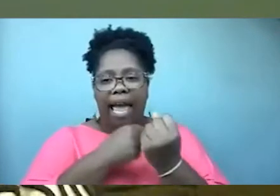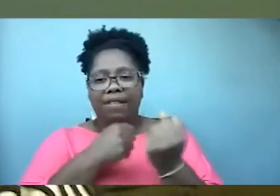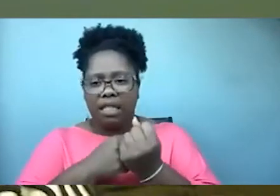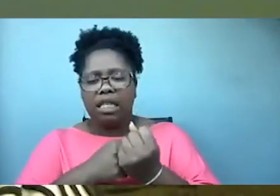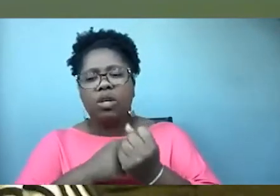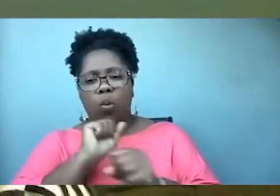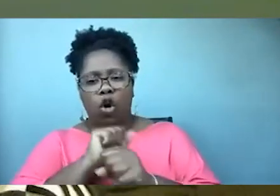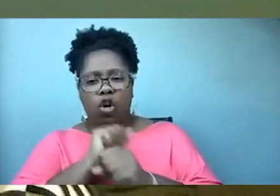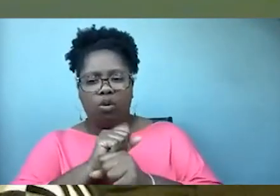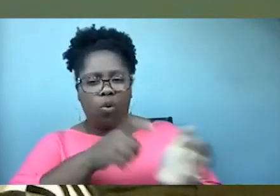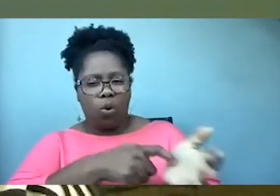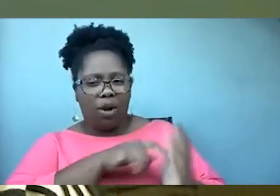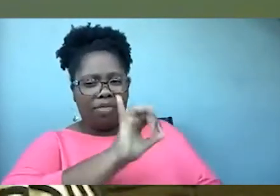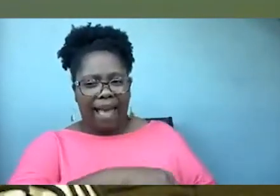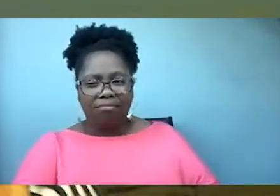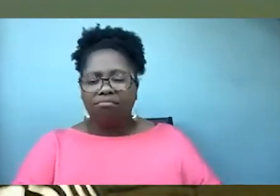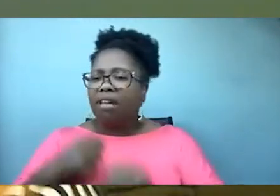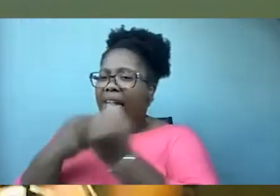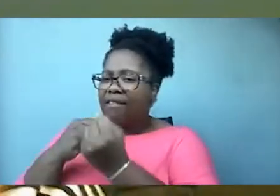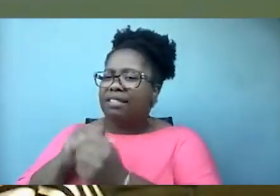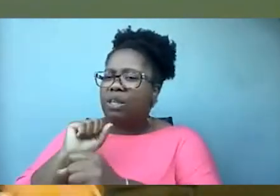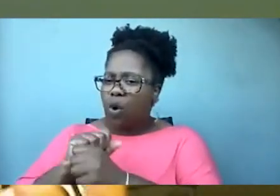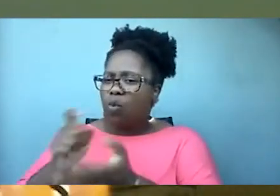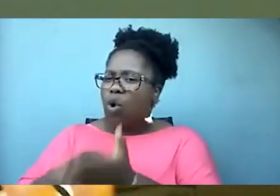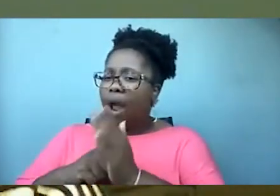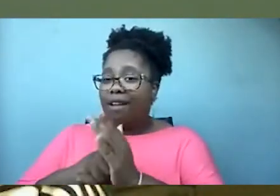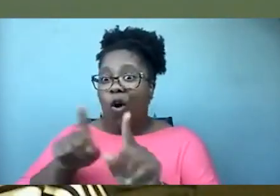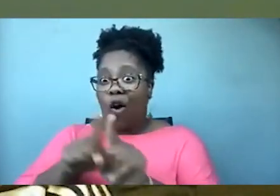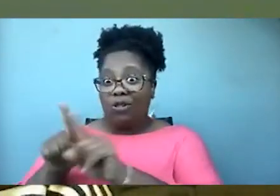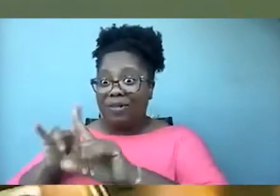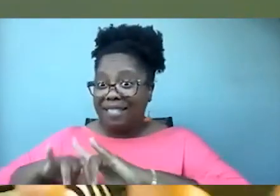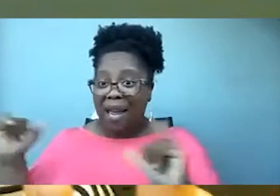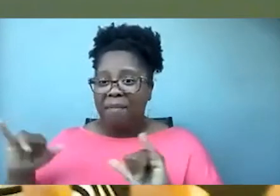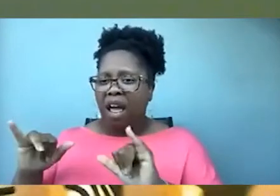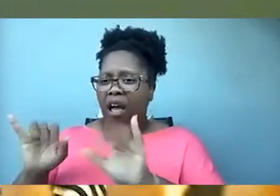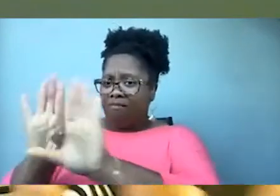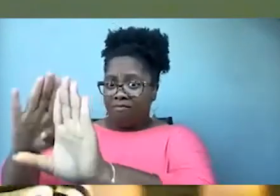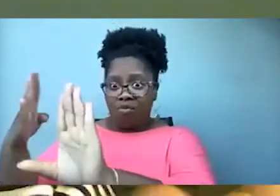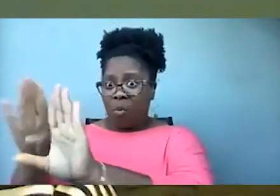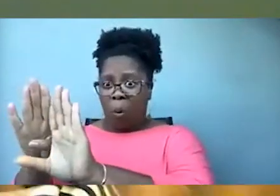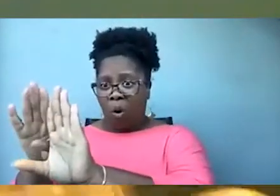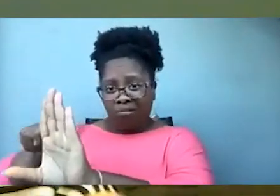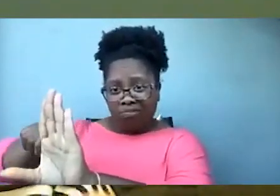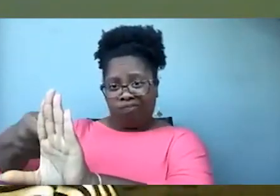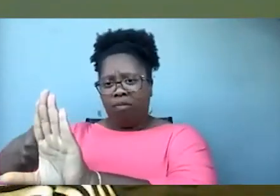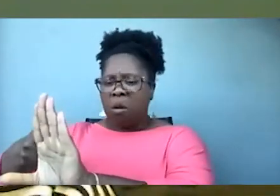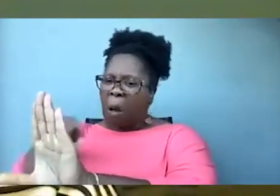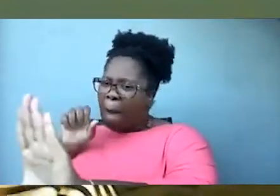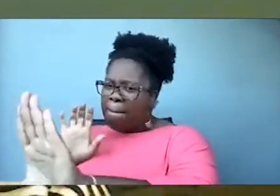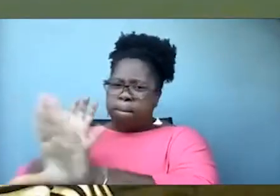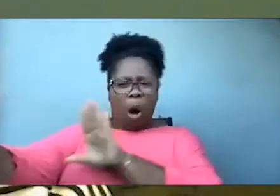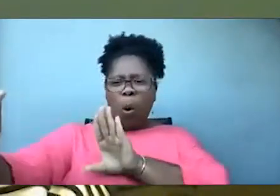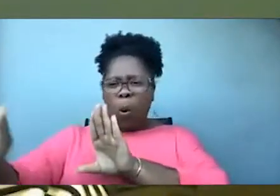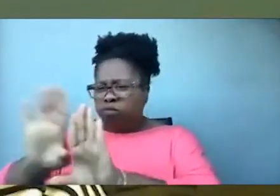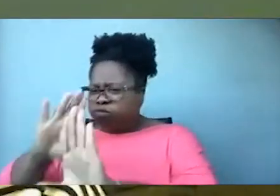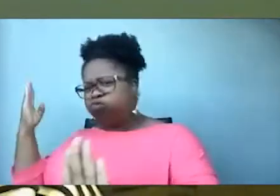to engage and understand. Have you dealt with that dynamic, the polite knock on the door, the call in, as